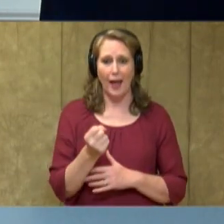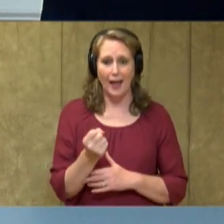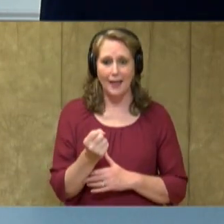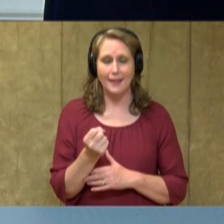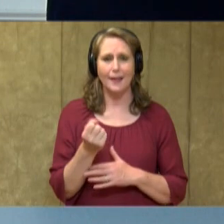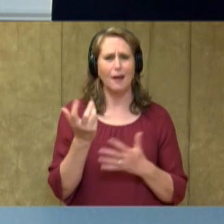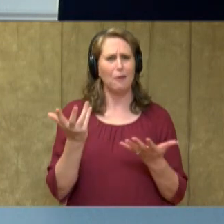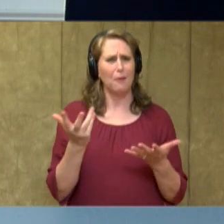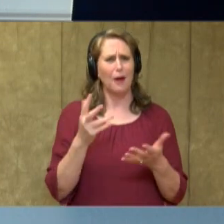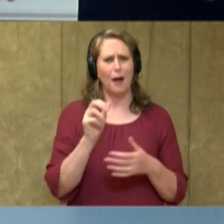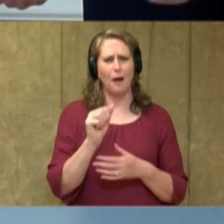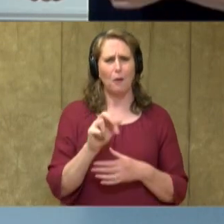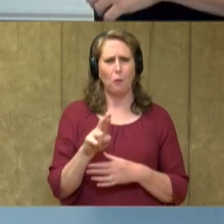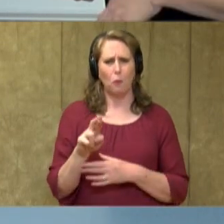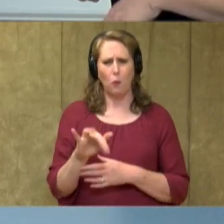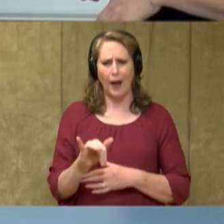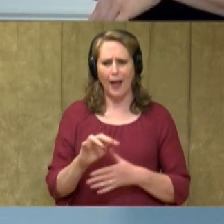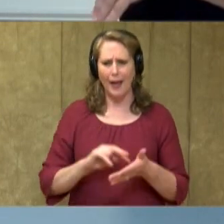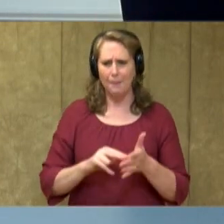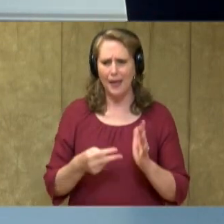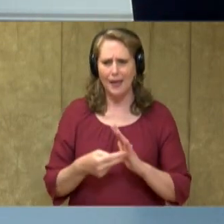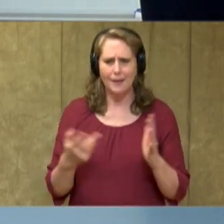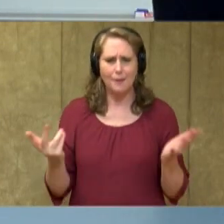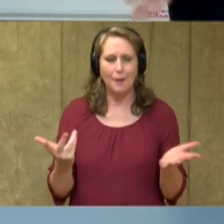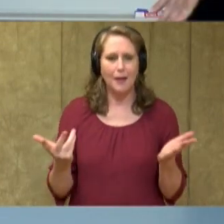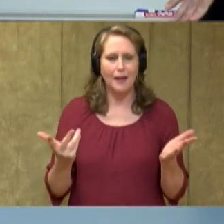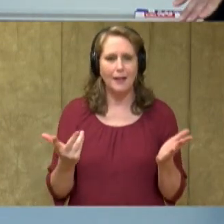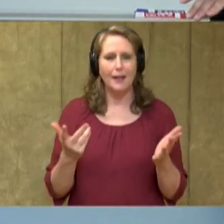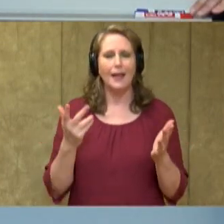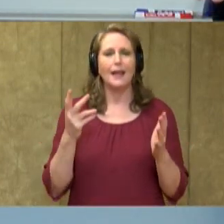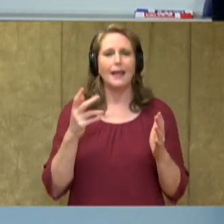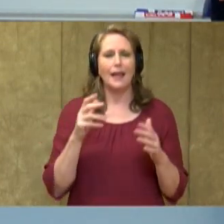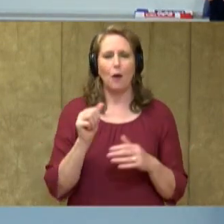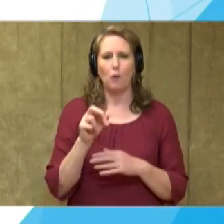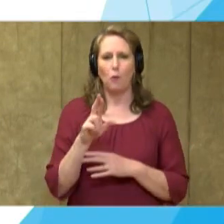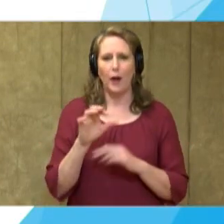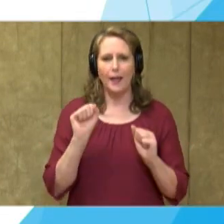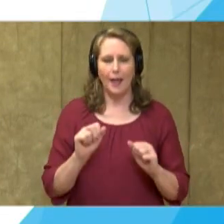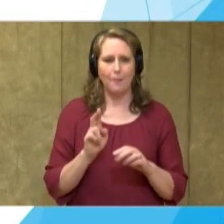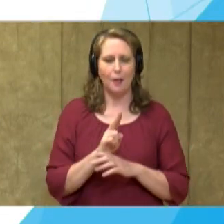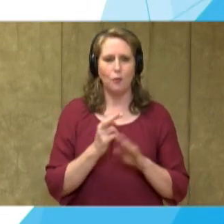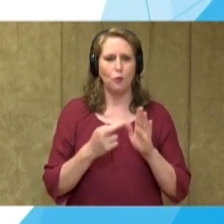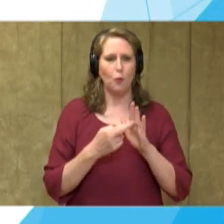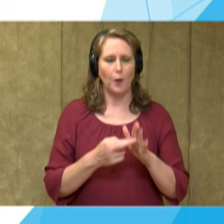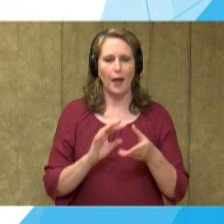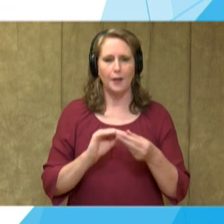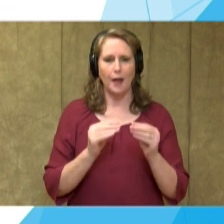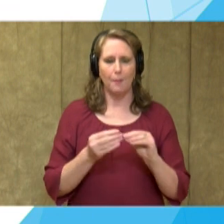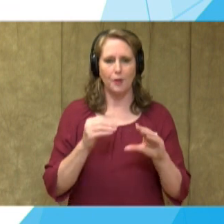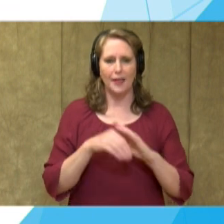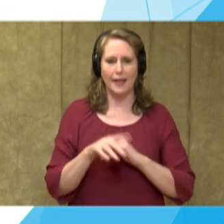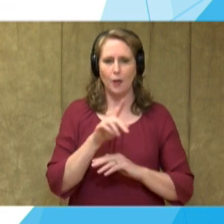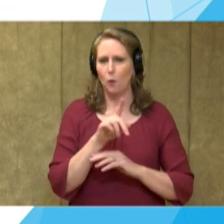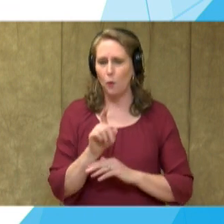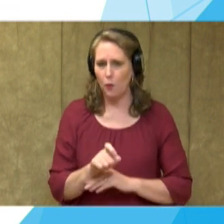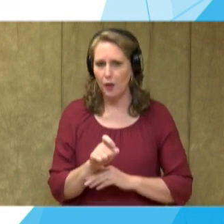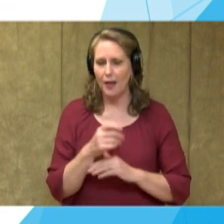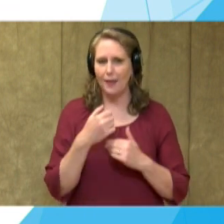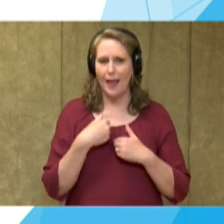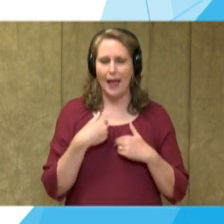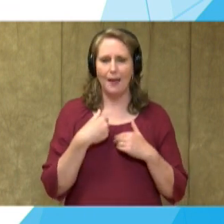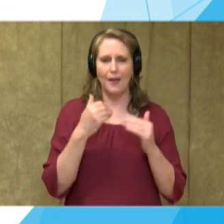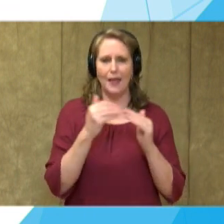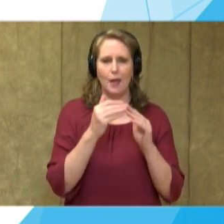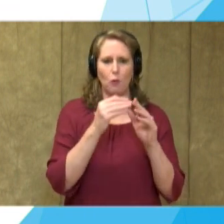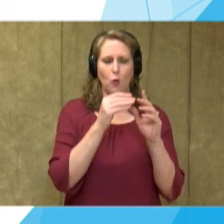what is an array? An array can be used to represent numbers in a problem. Arrays have equal rows that